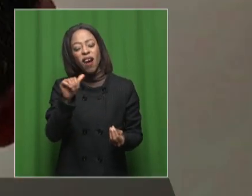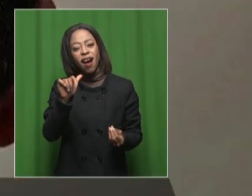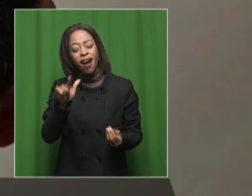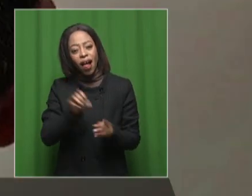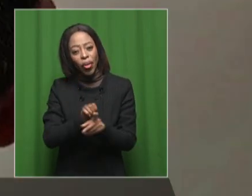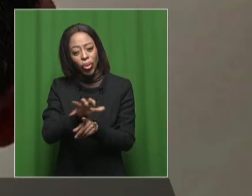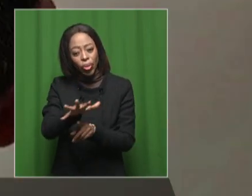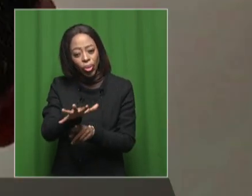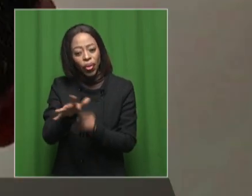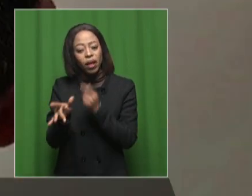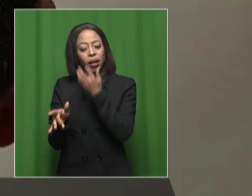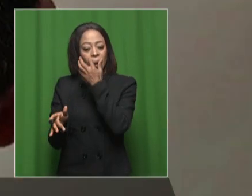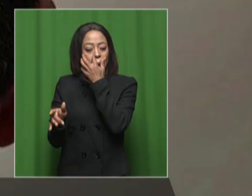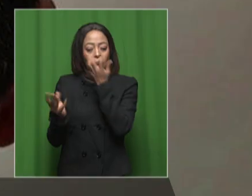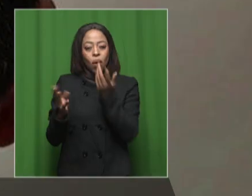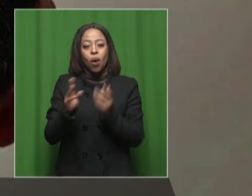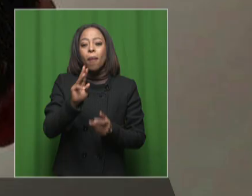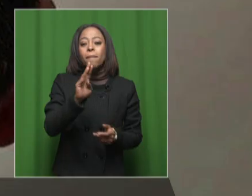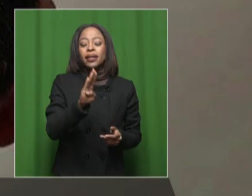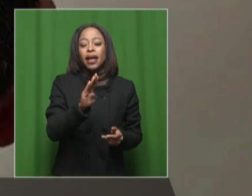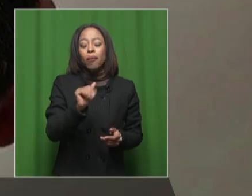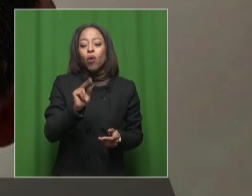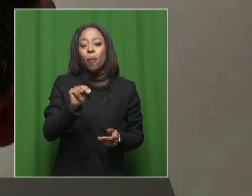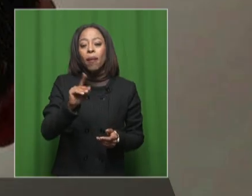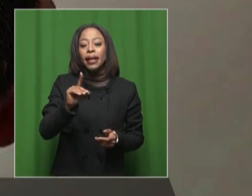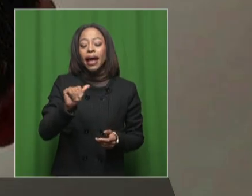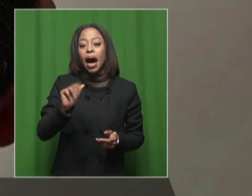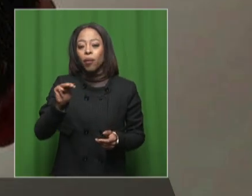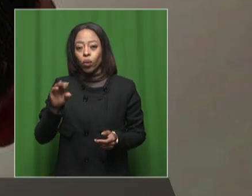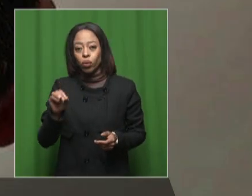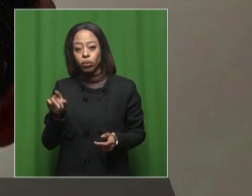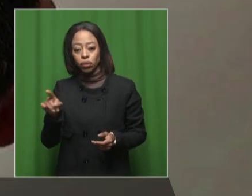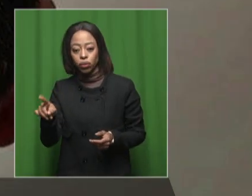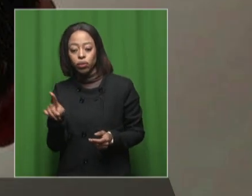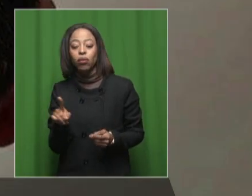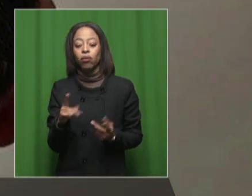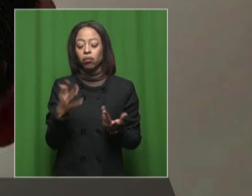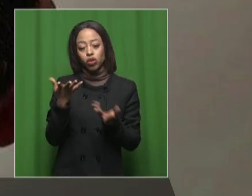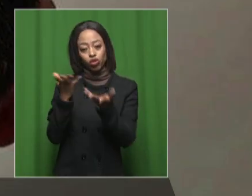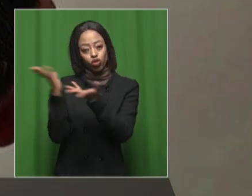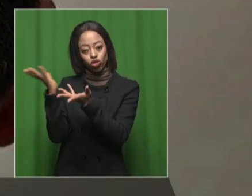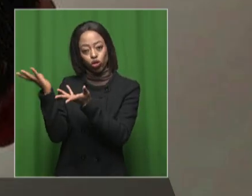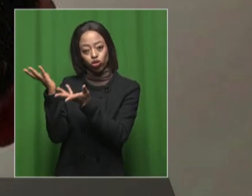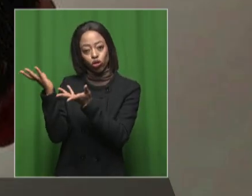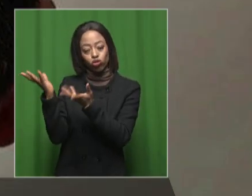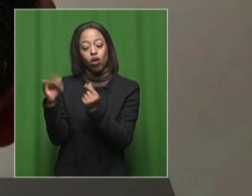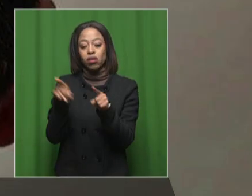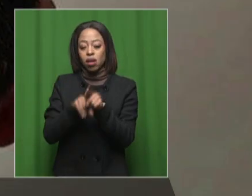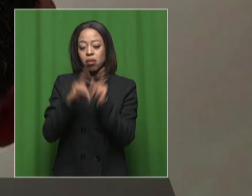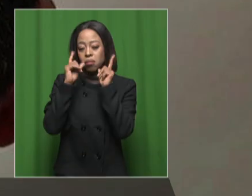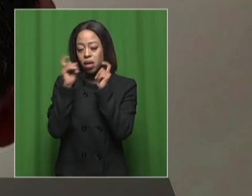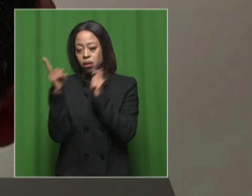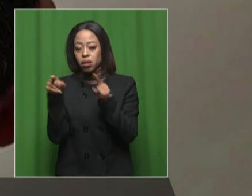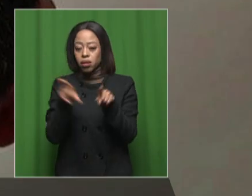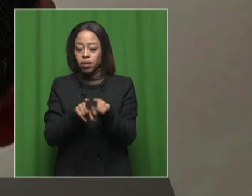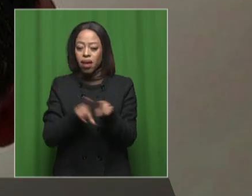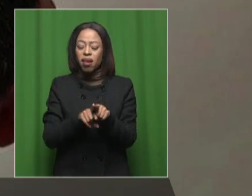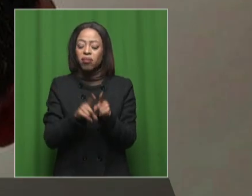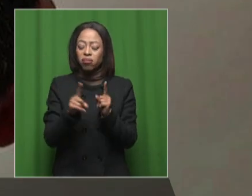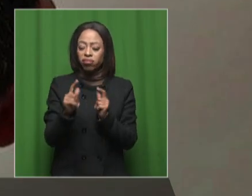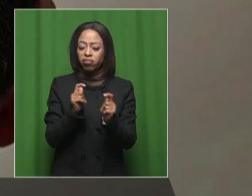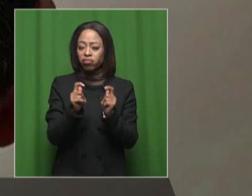tinea capitis or mbandam or changuba. And that's alopecia areata on the picture there. And we also see traction alopecia